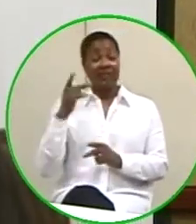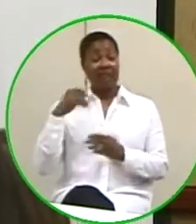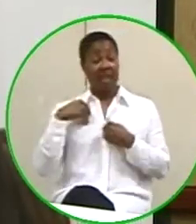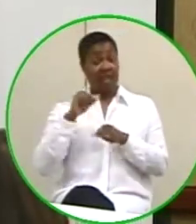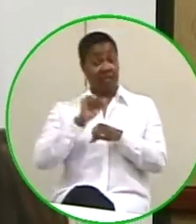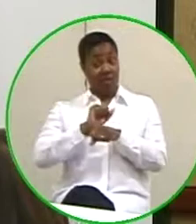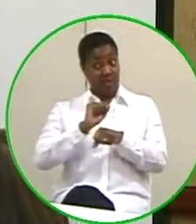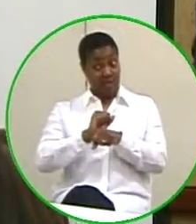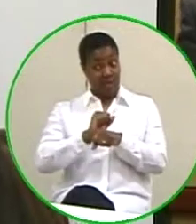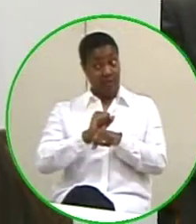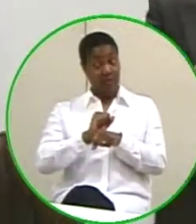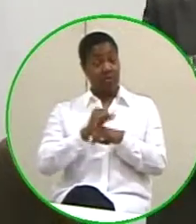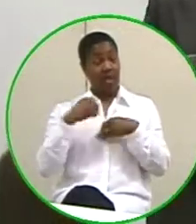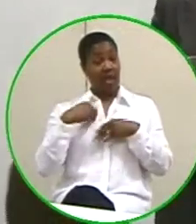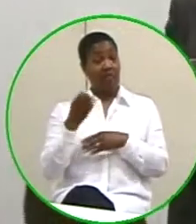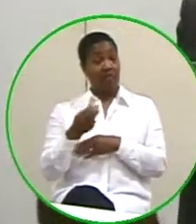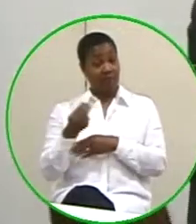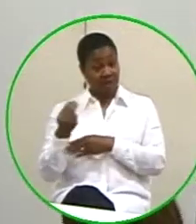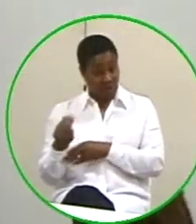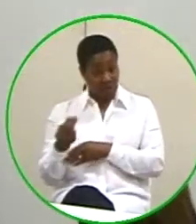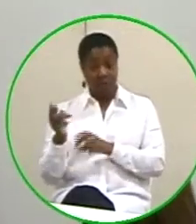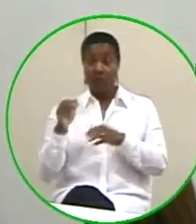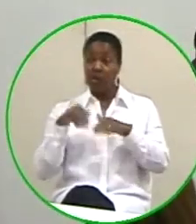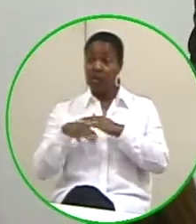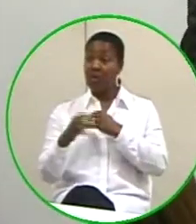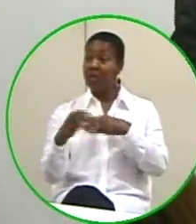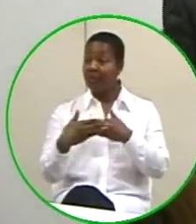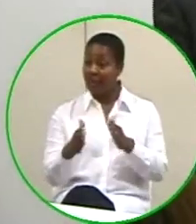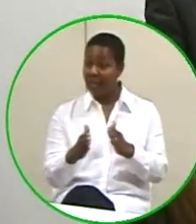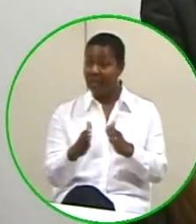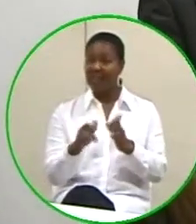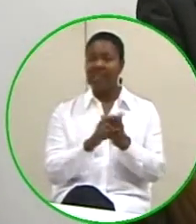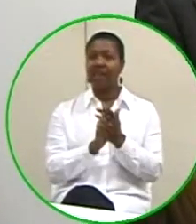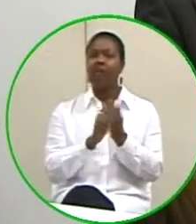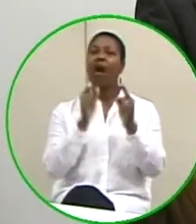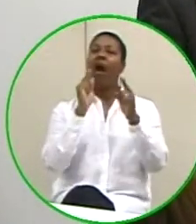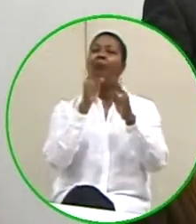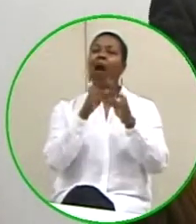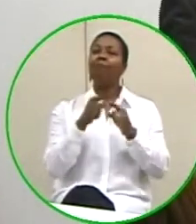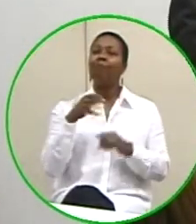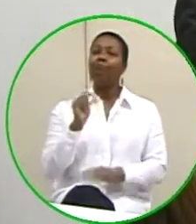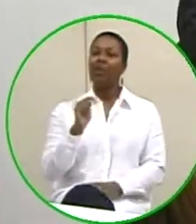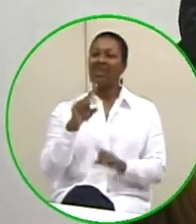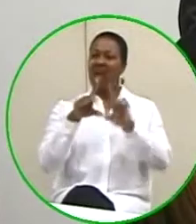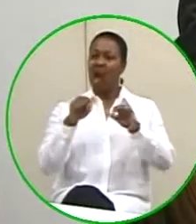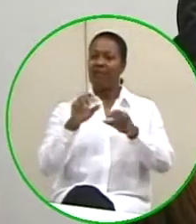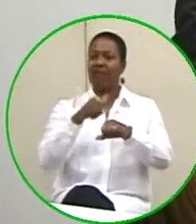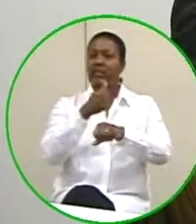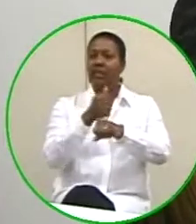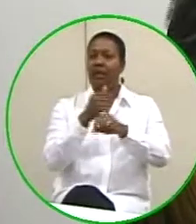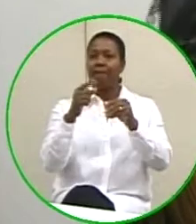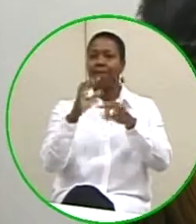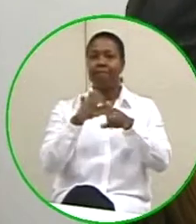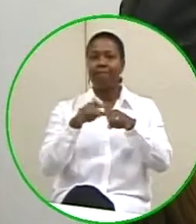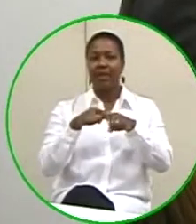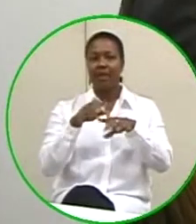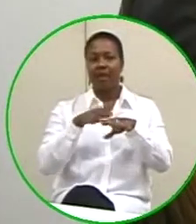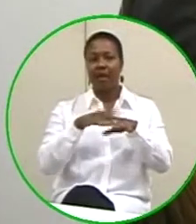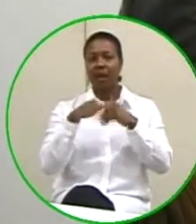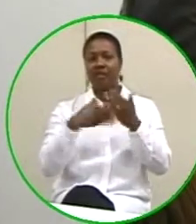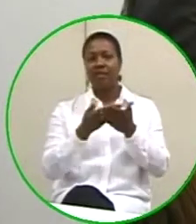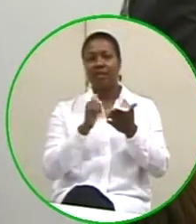their materials, are they ready to go to class, and they give them a point card. That point card is set up around all